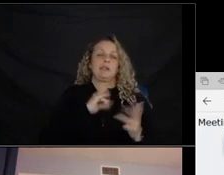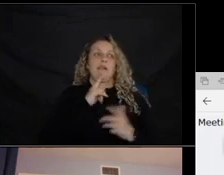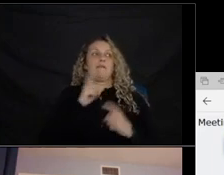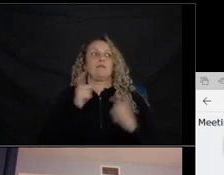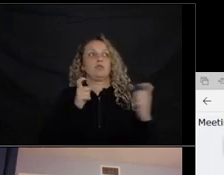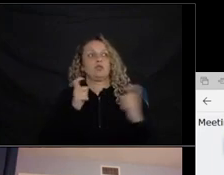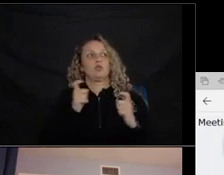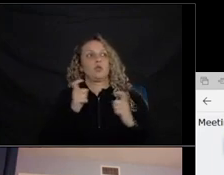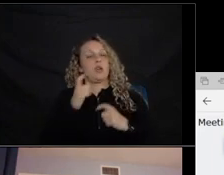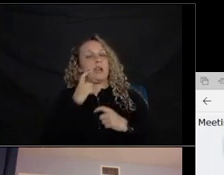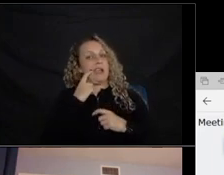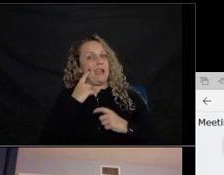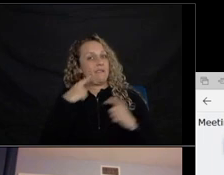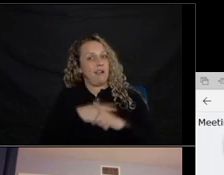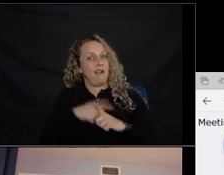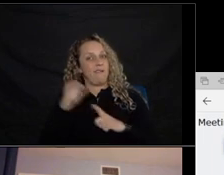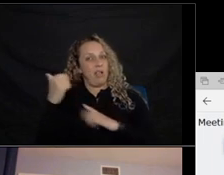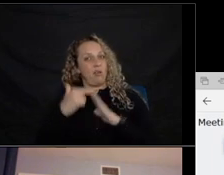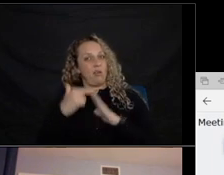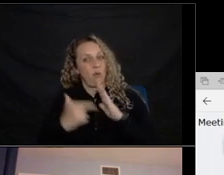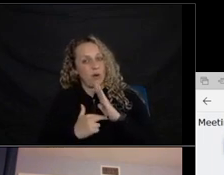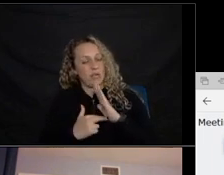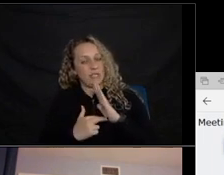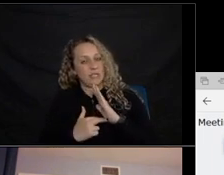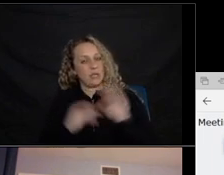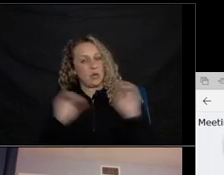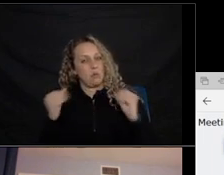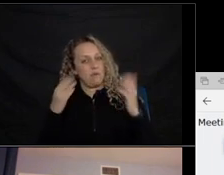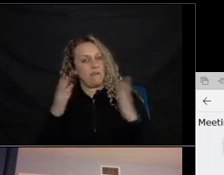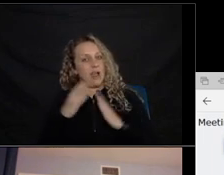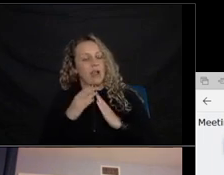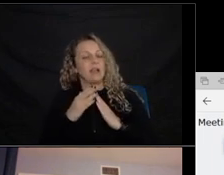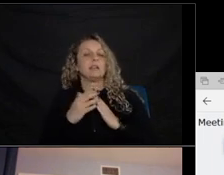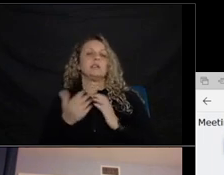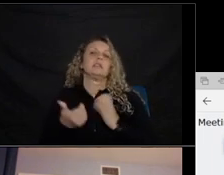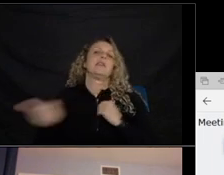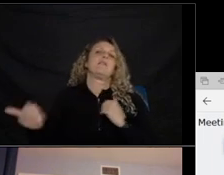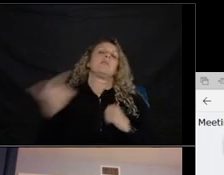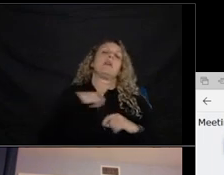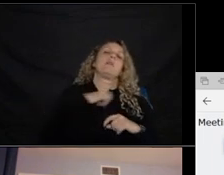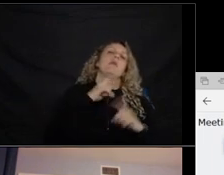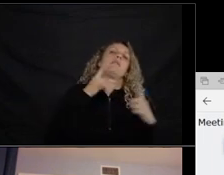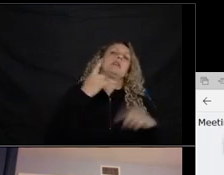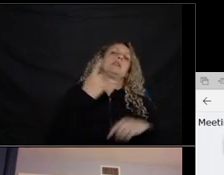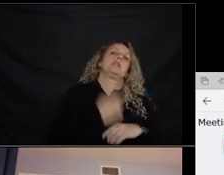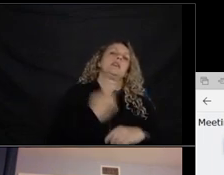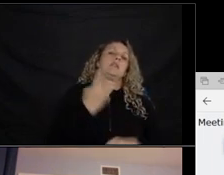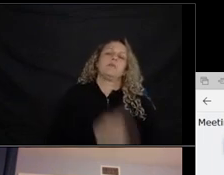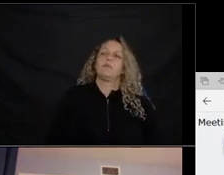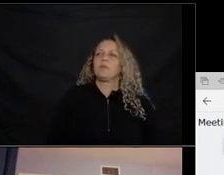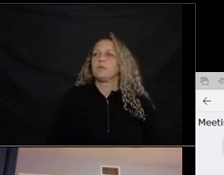in the event of a conflict with other ordinances, providing for severability, providing an effective date.